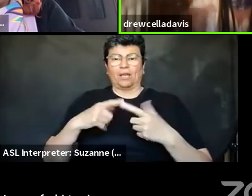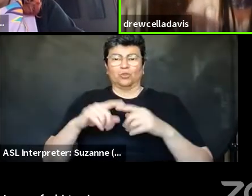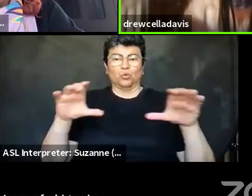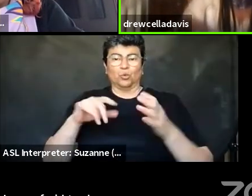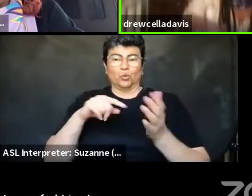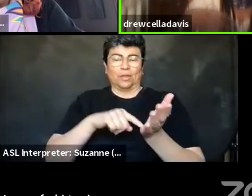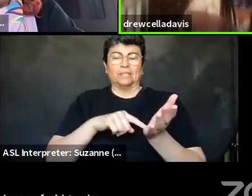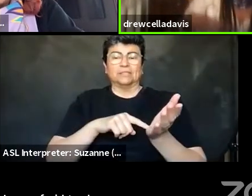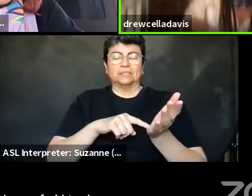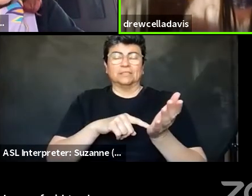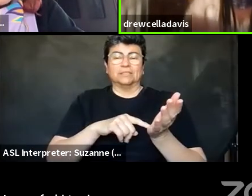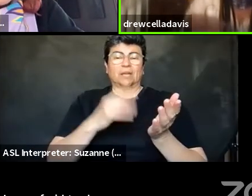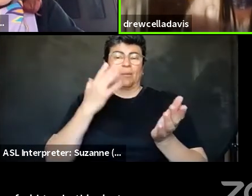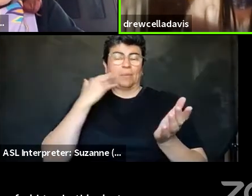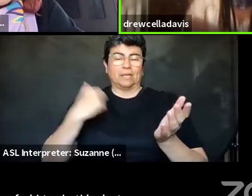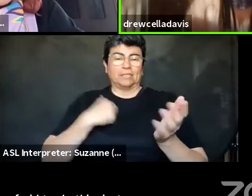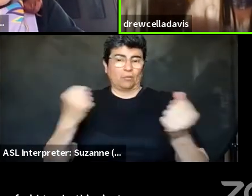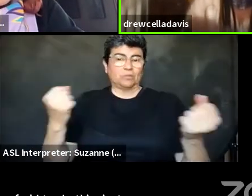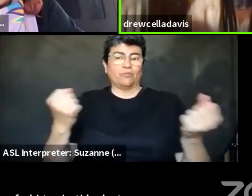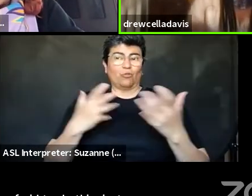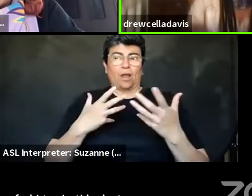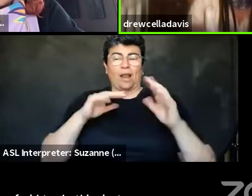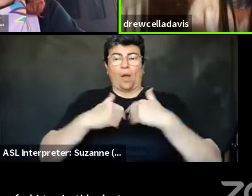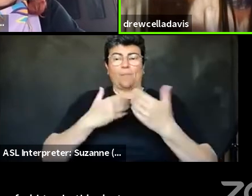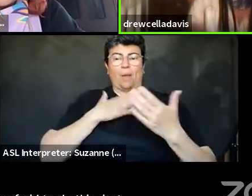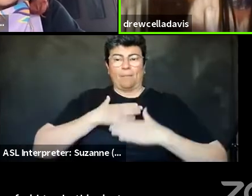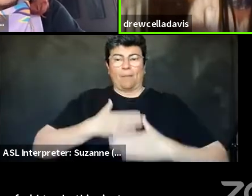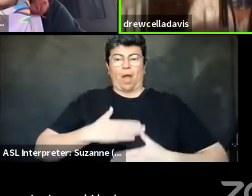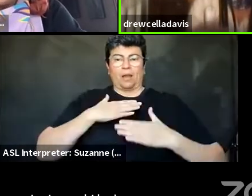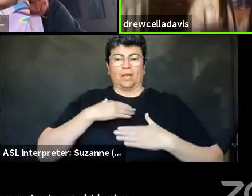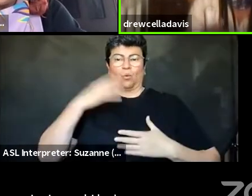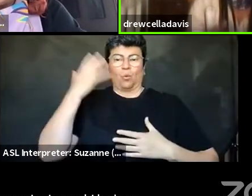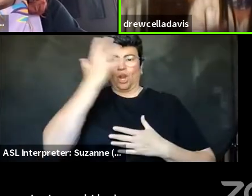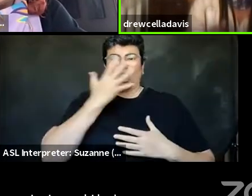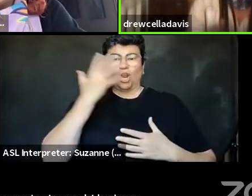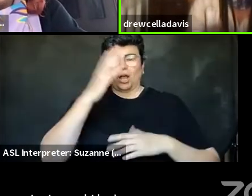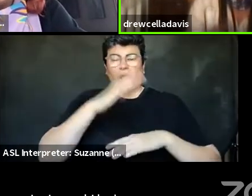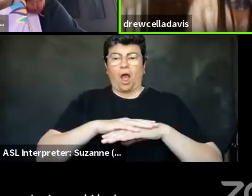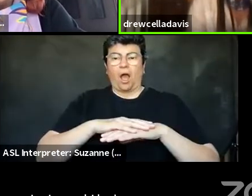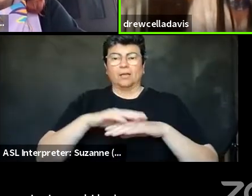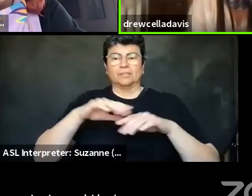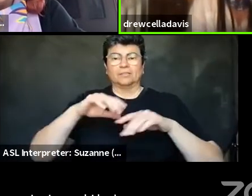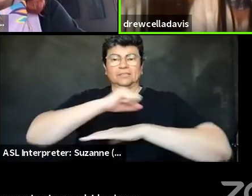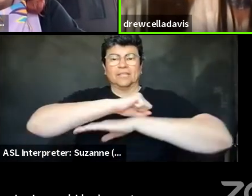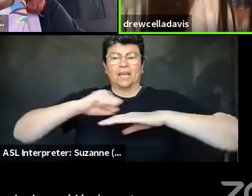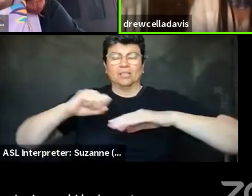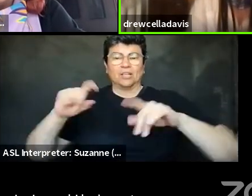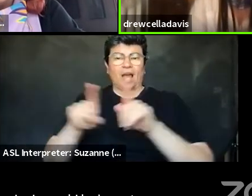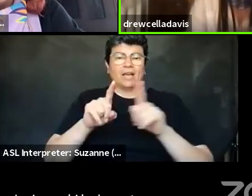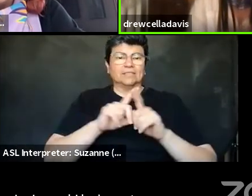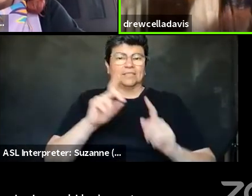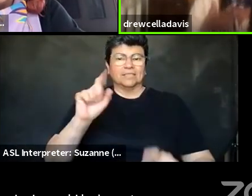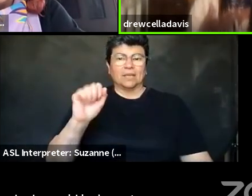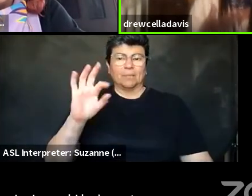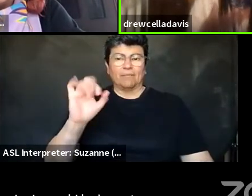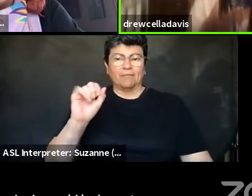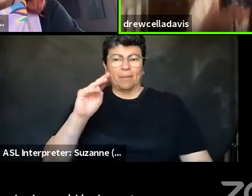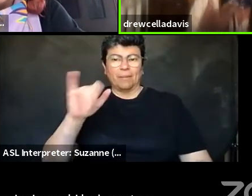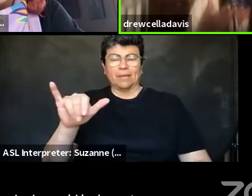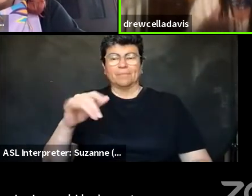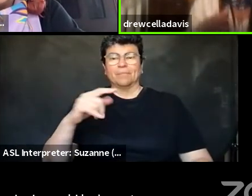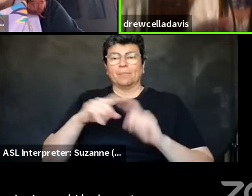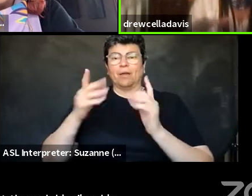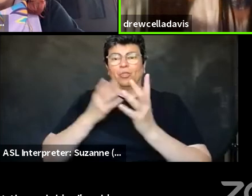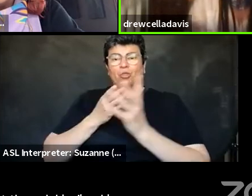this just because I was afraid of how my body would look on stage as a disabled femme. But through him,